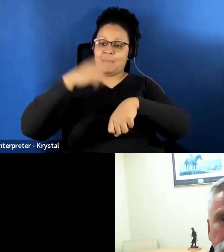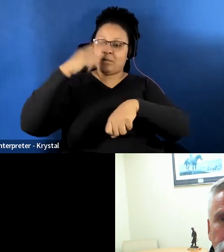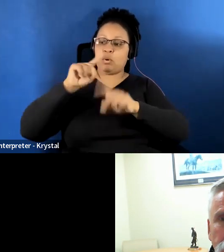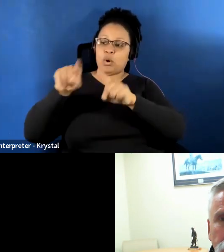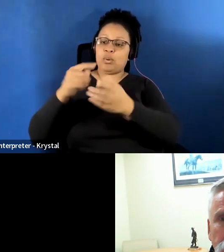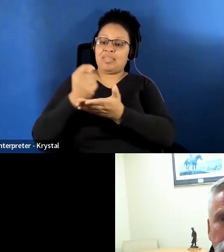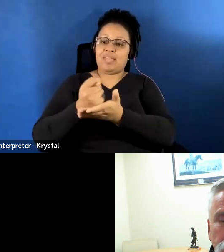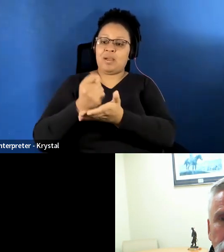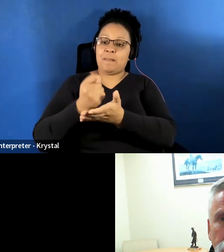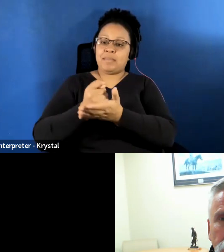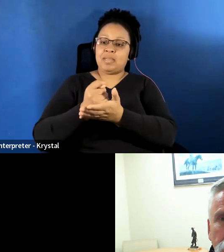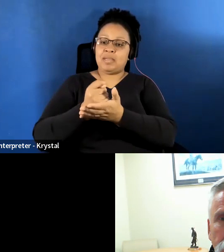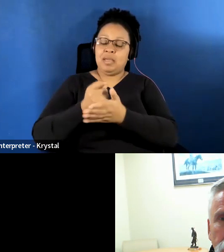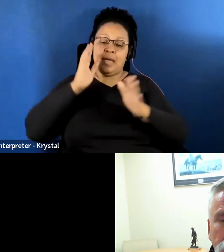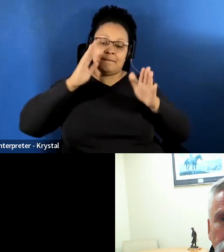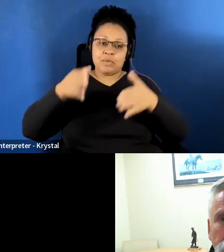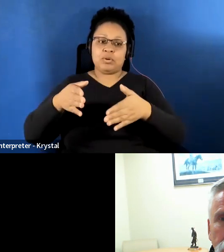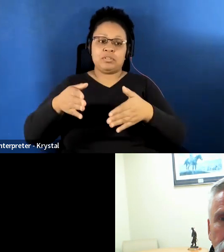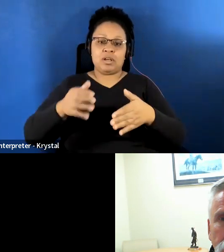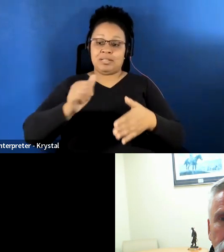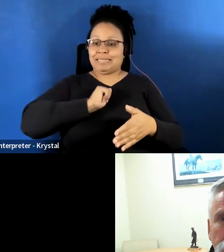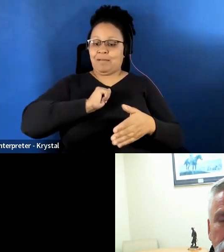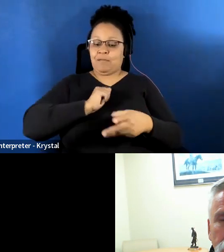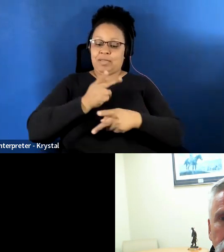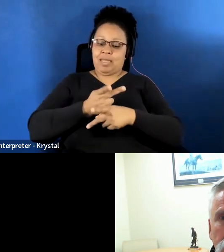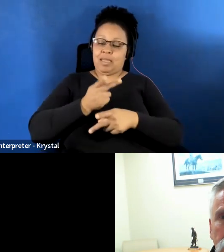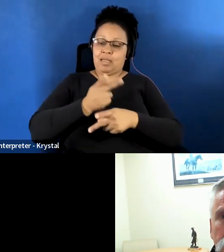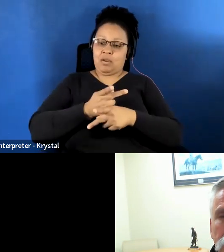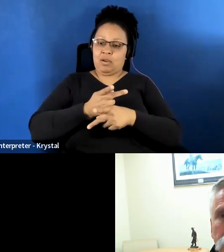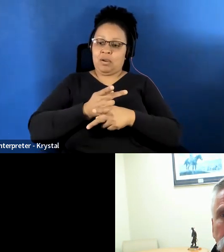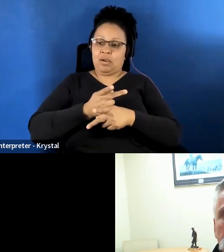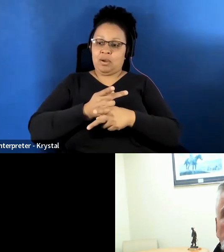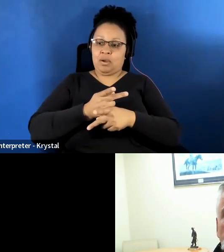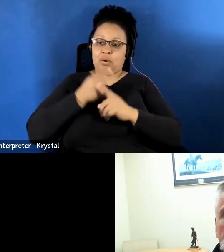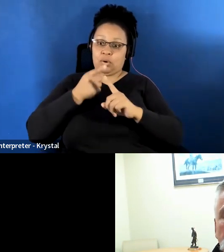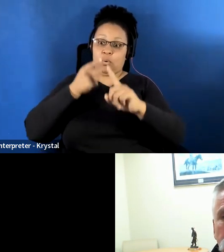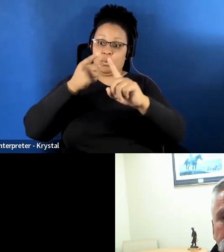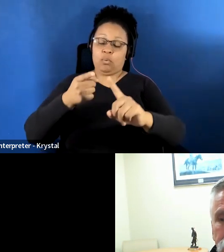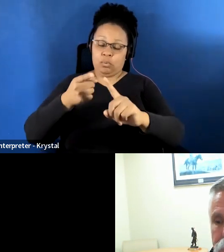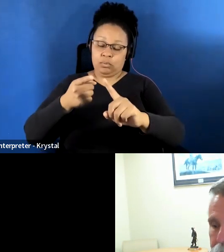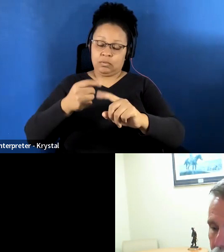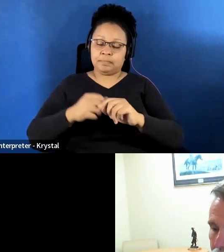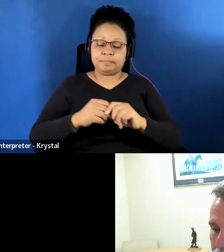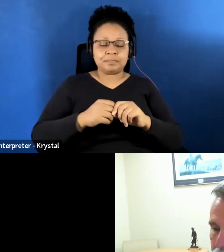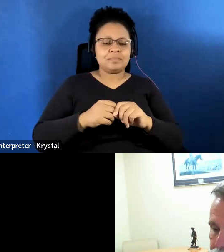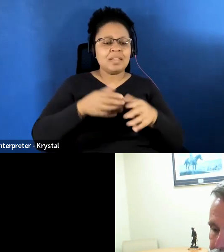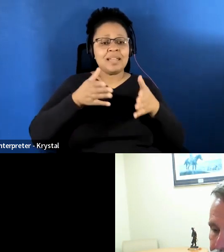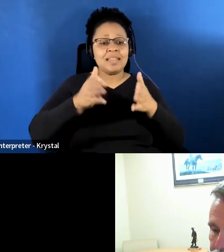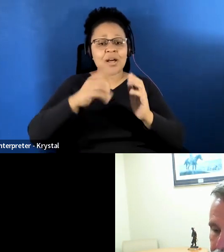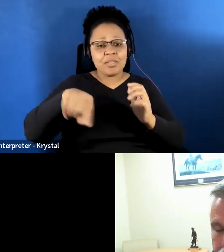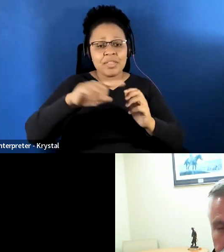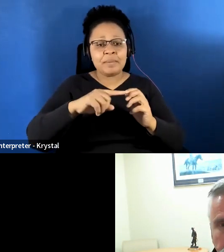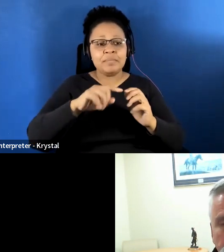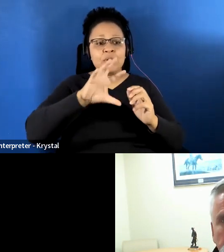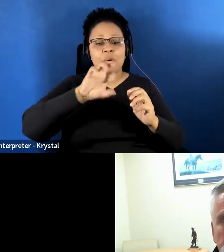to focus in on some of those self-care goals. And it allowed them to return